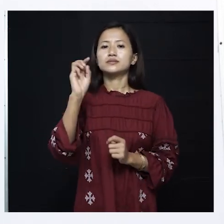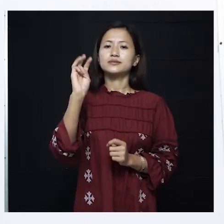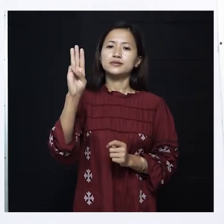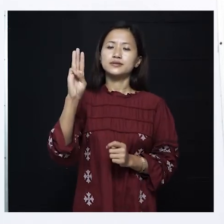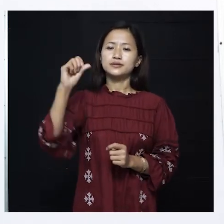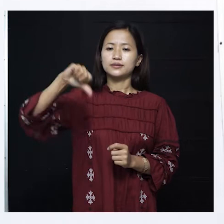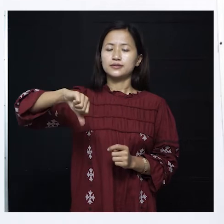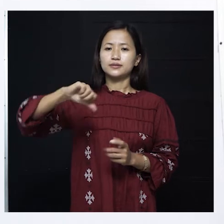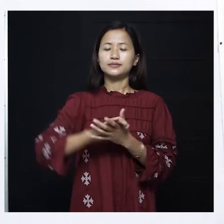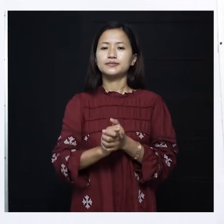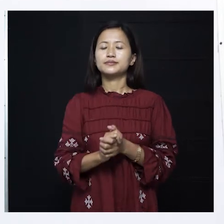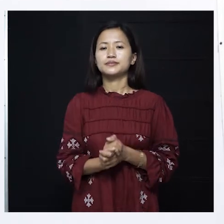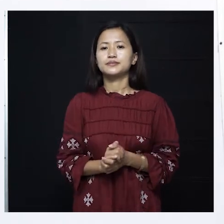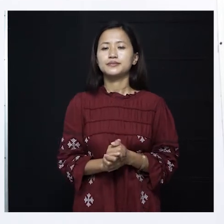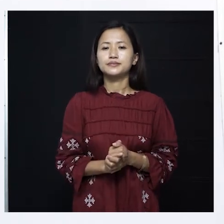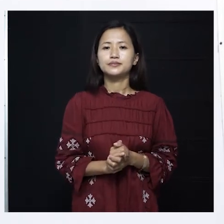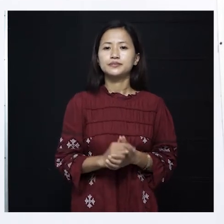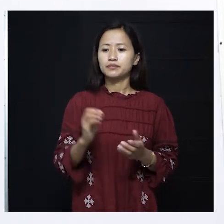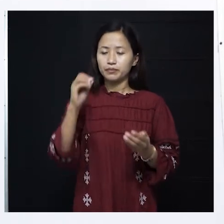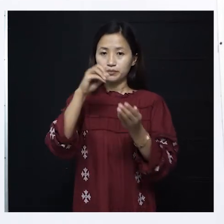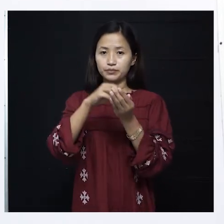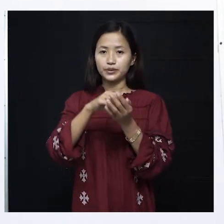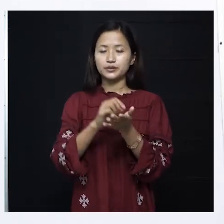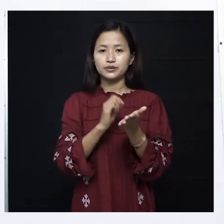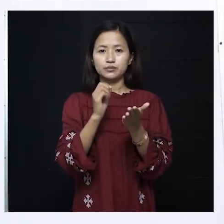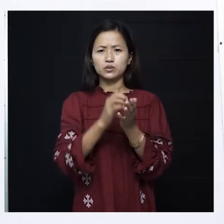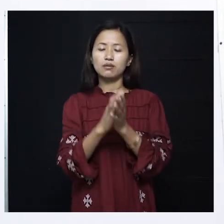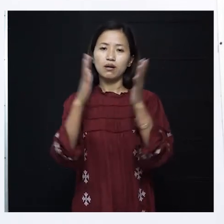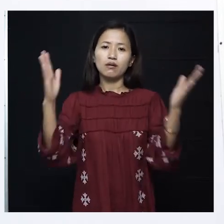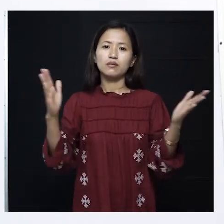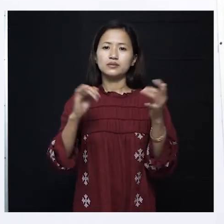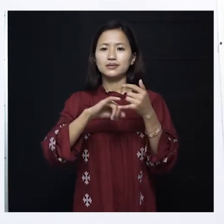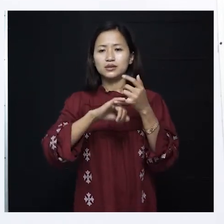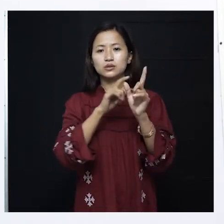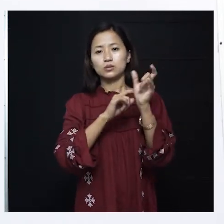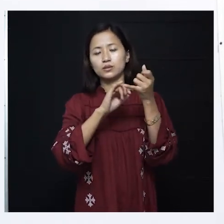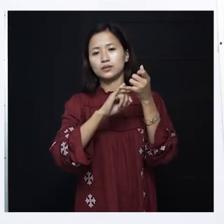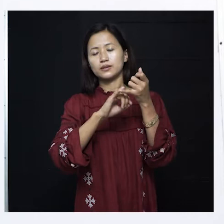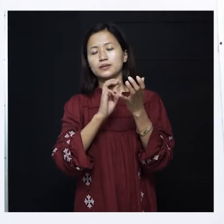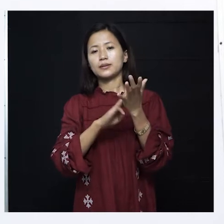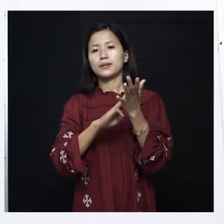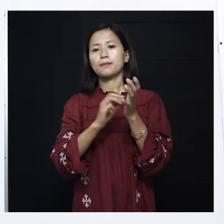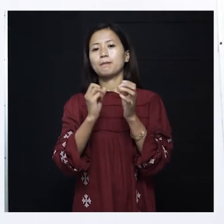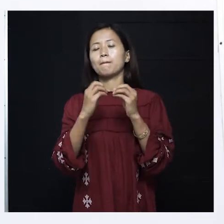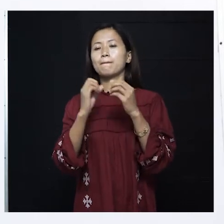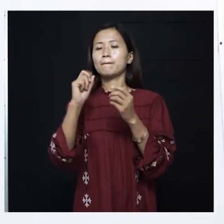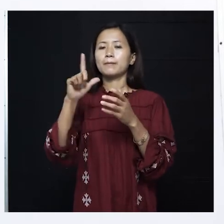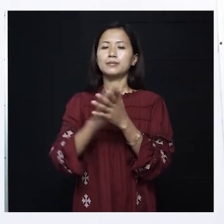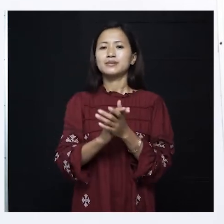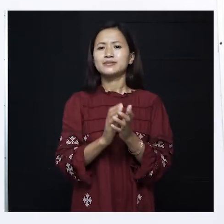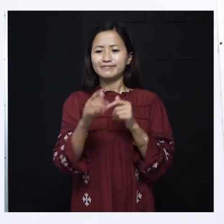Okay, in page 139 they have mentioned, or they have given lots of symbols and sign, but